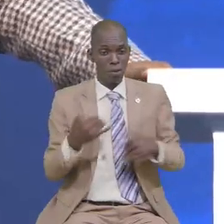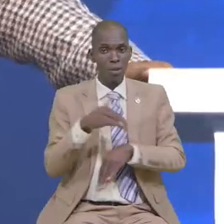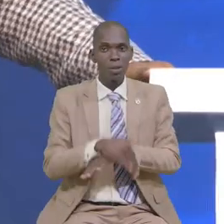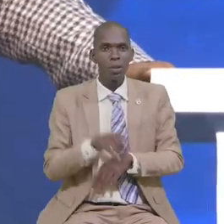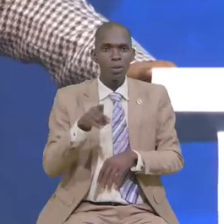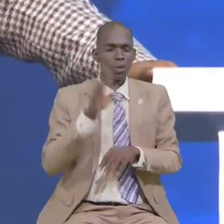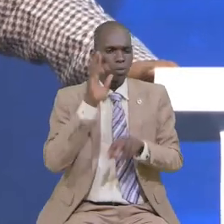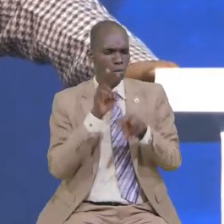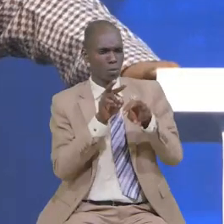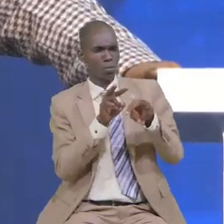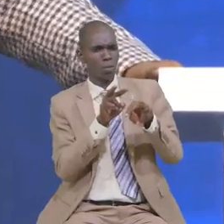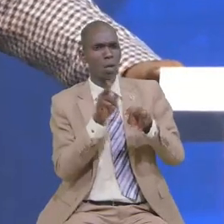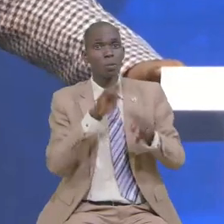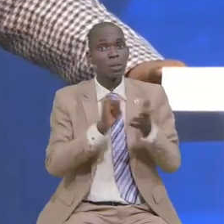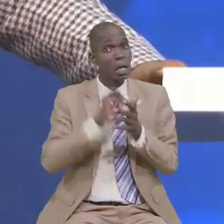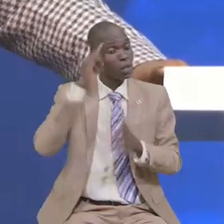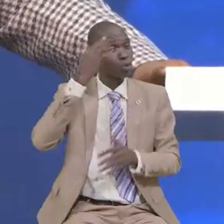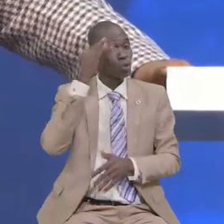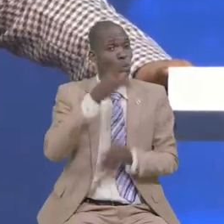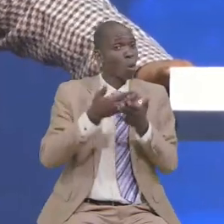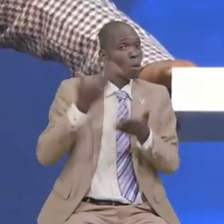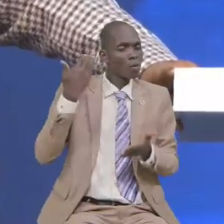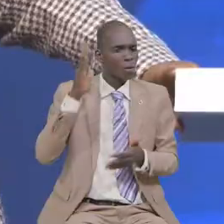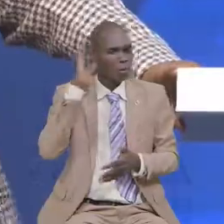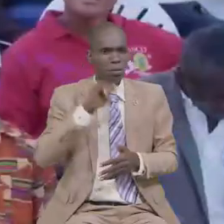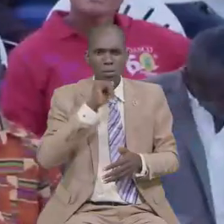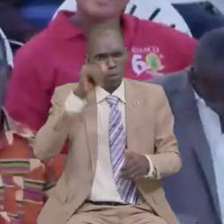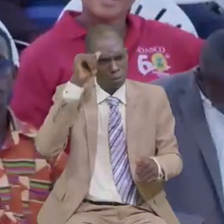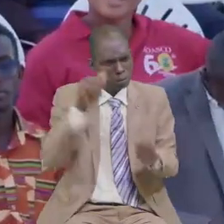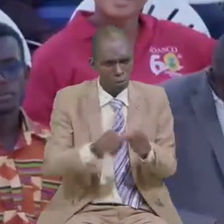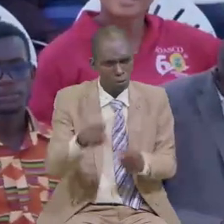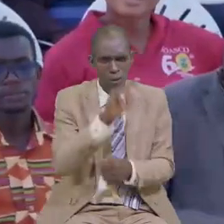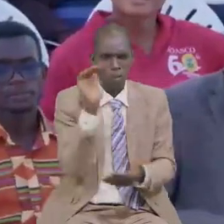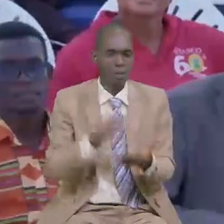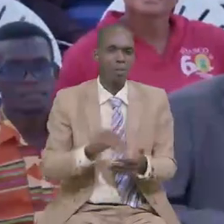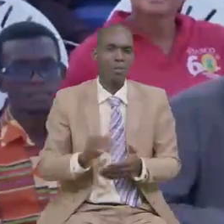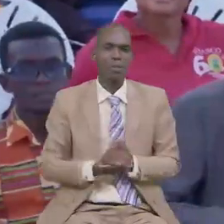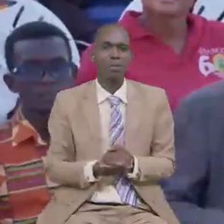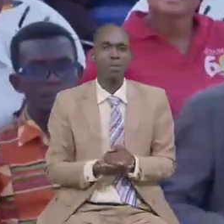you, and those who thought they knew you before, they can't recognize you again.